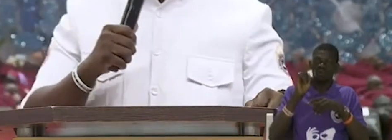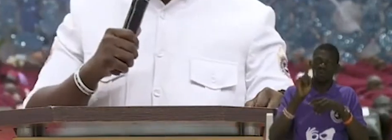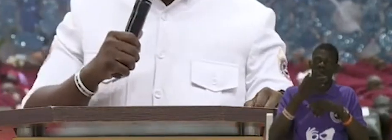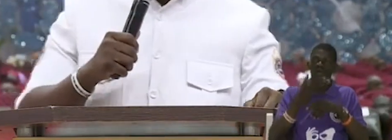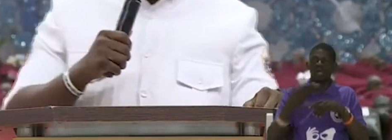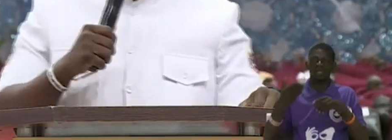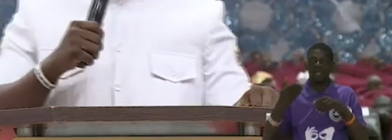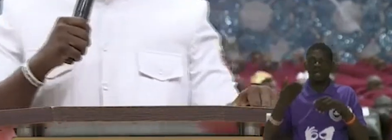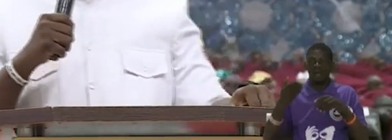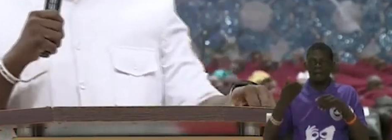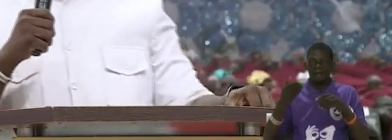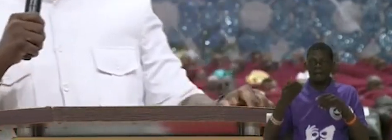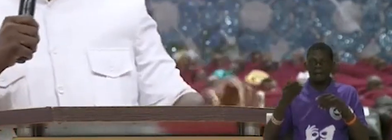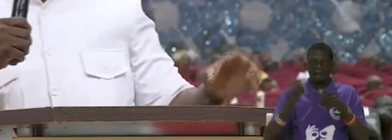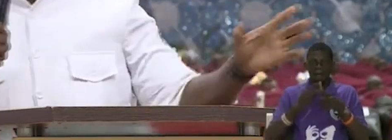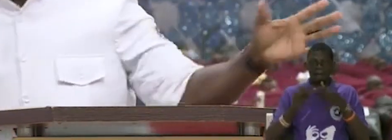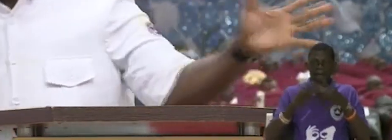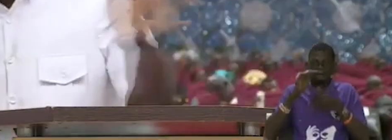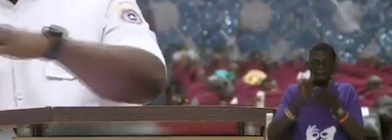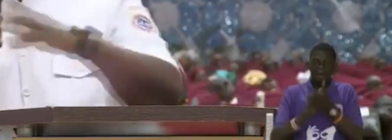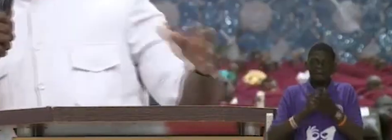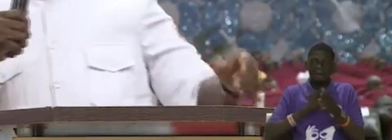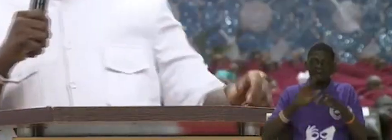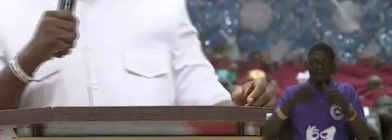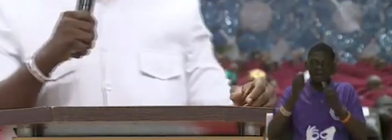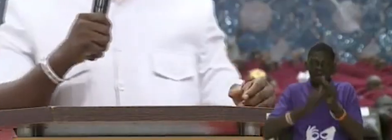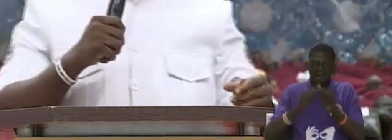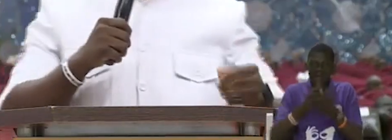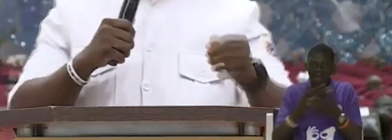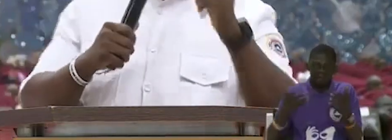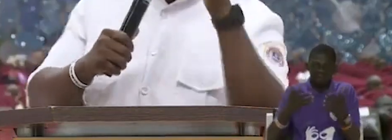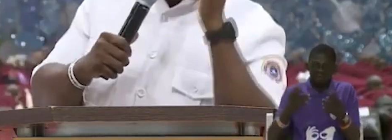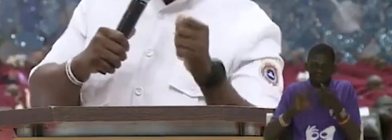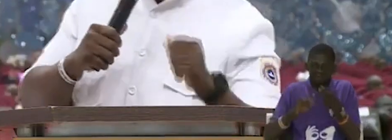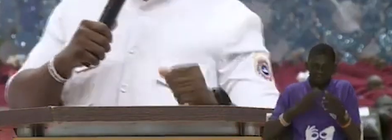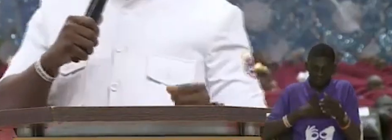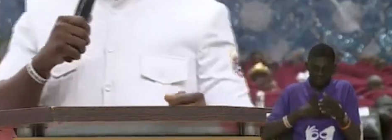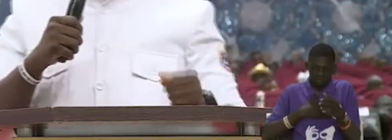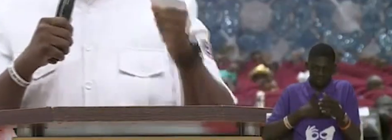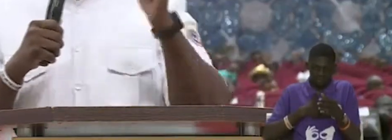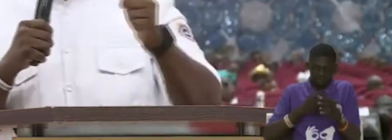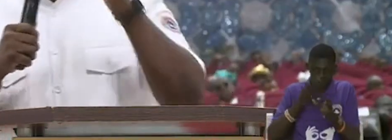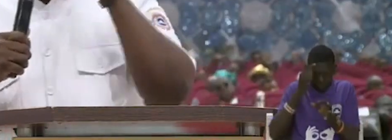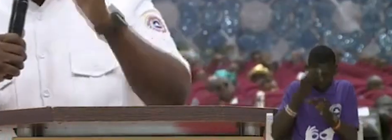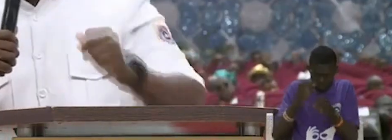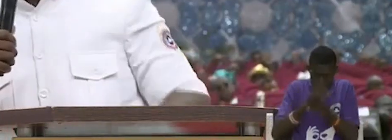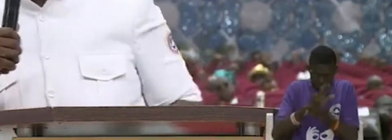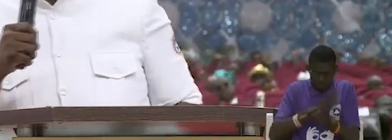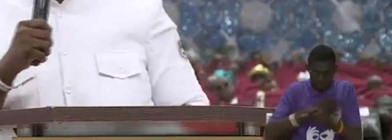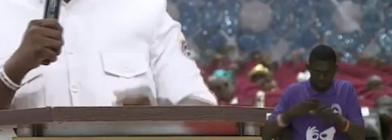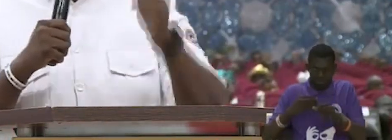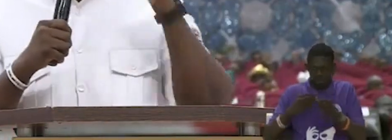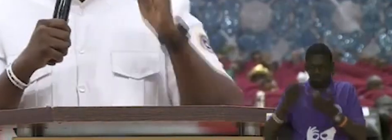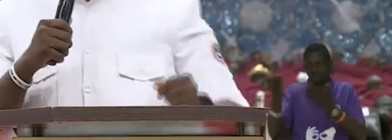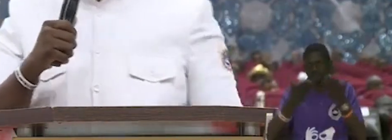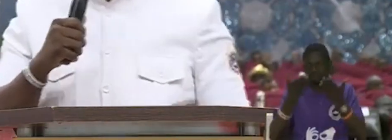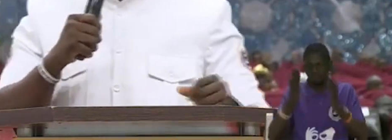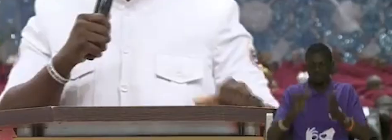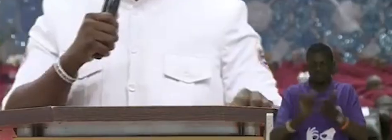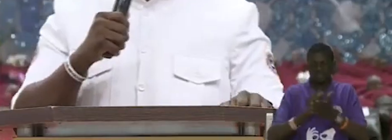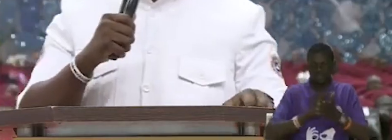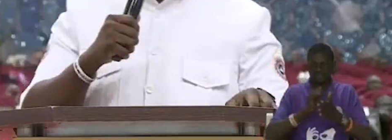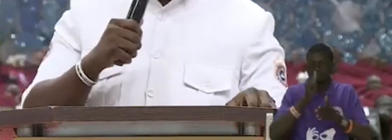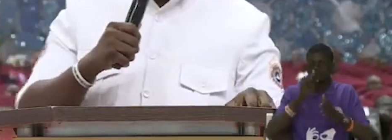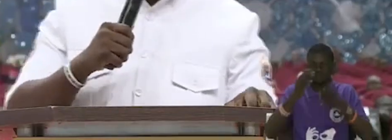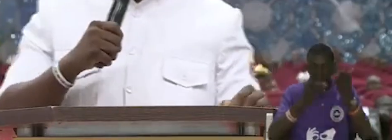one item. And then after that, I give every other thing to my faithful slave, my faithful servant that has been serving